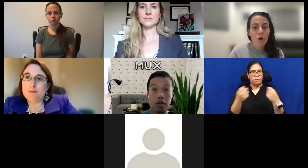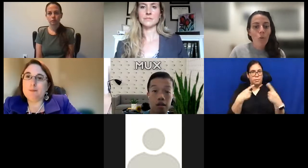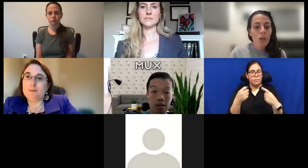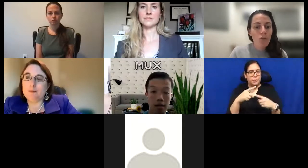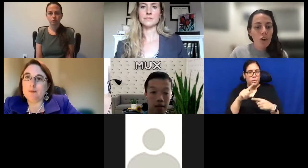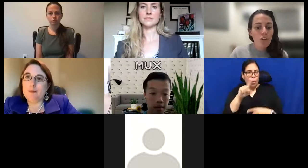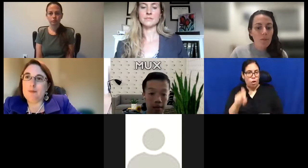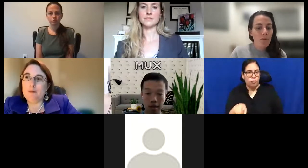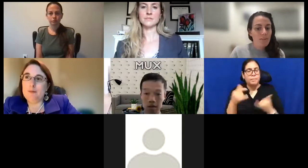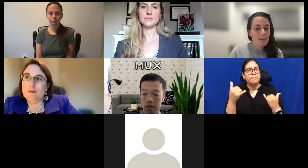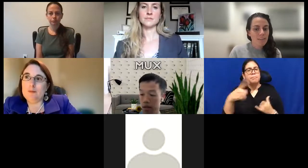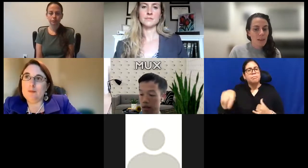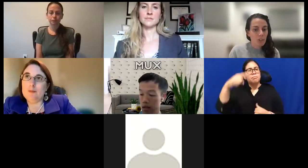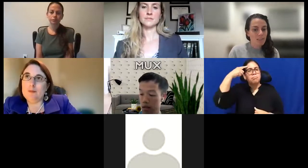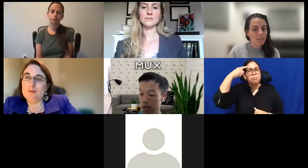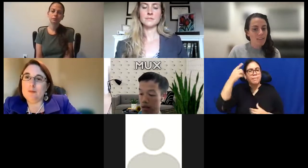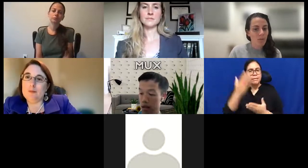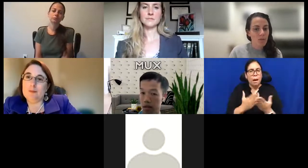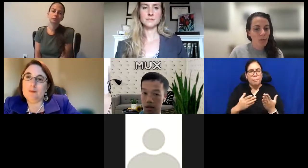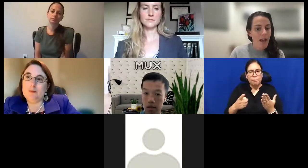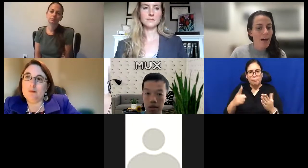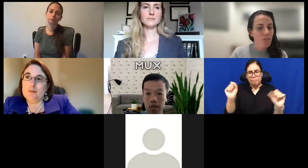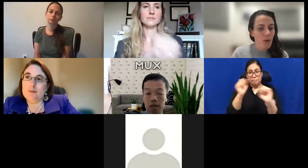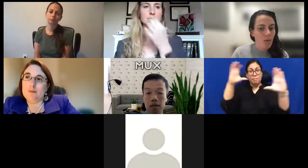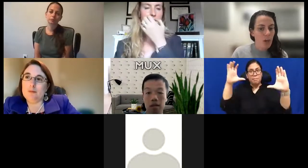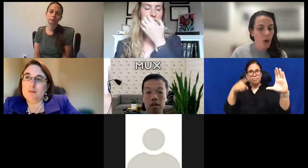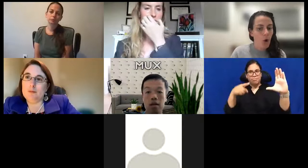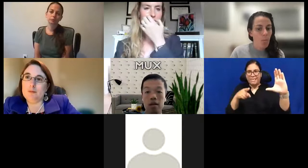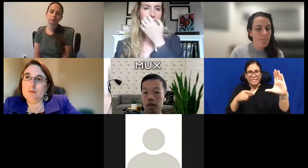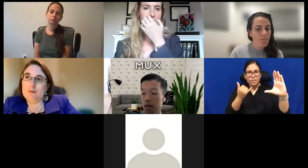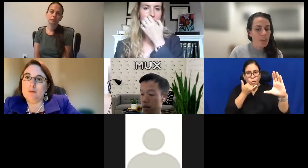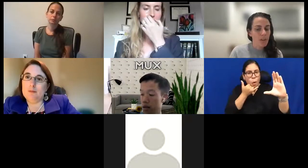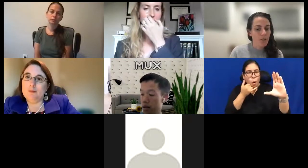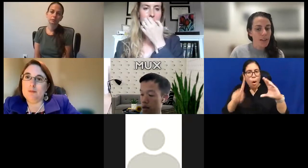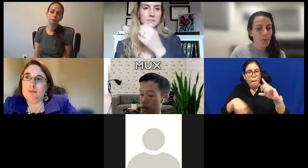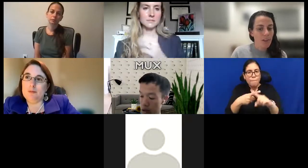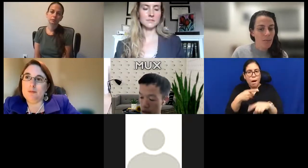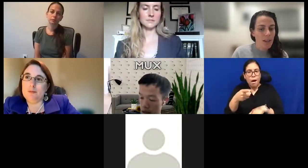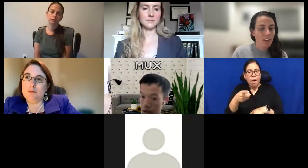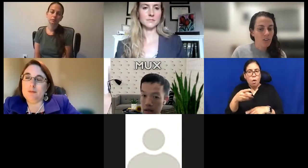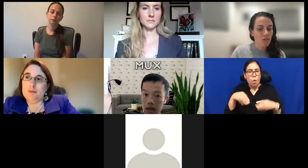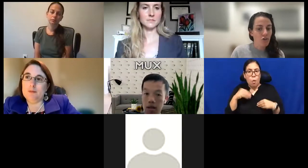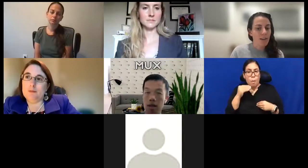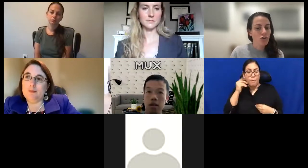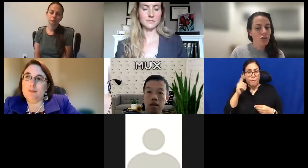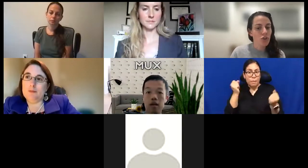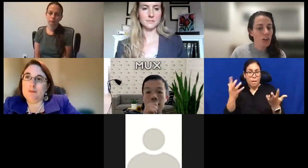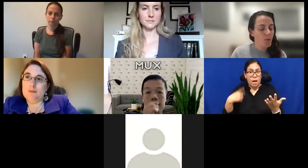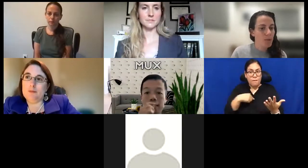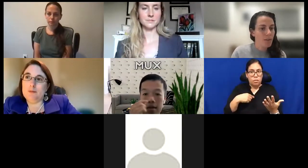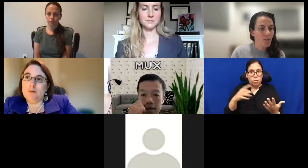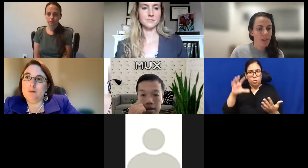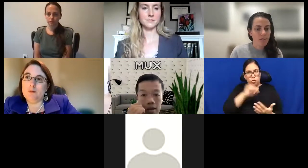So what do you think are some of the misconceptions that disabled people have around owning a home? For example, I think many of us assume that it's